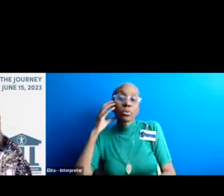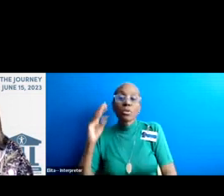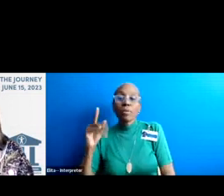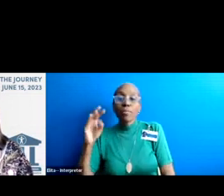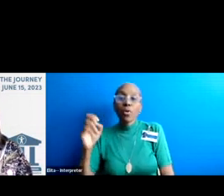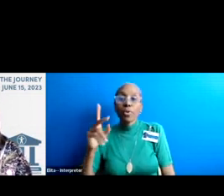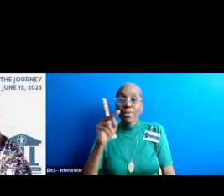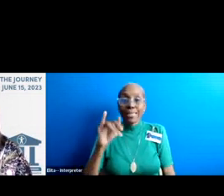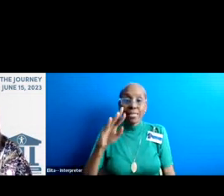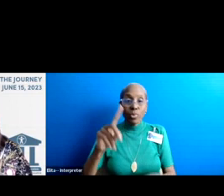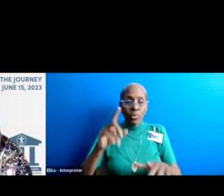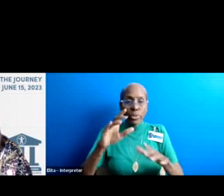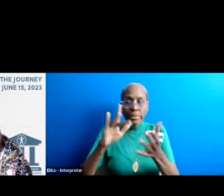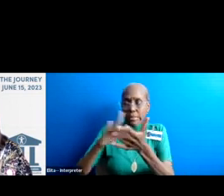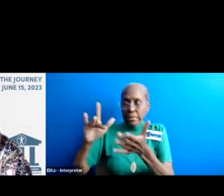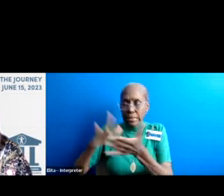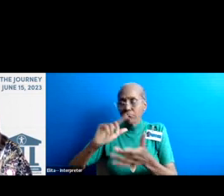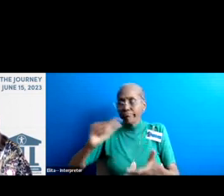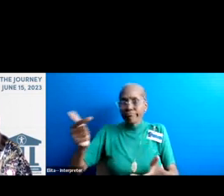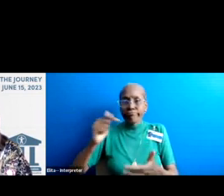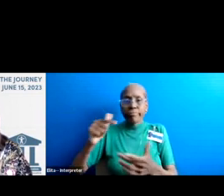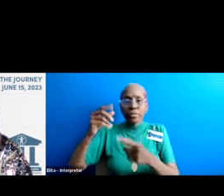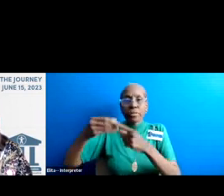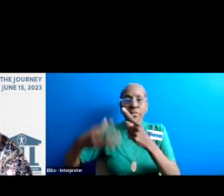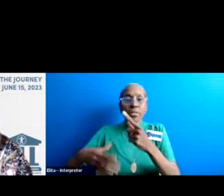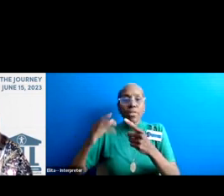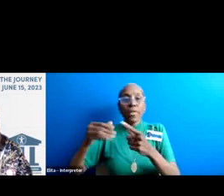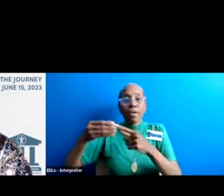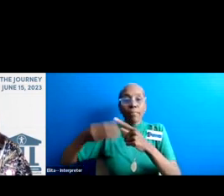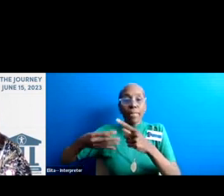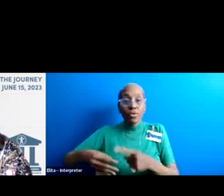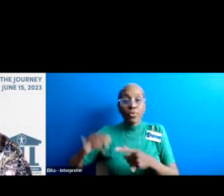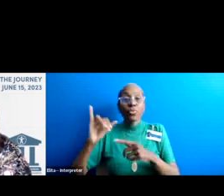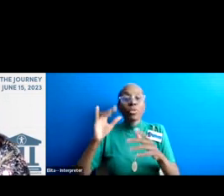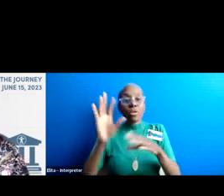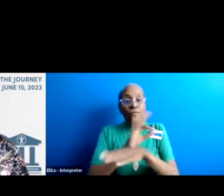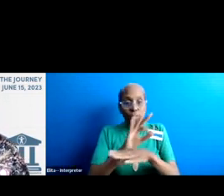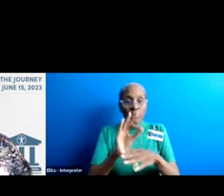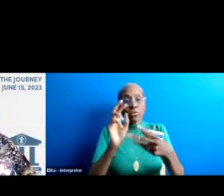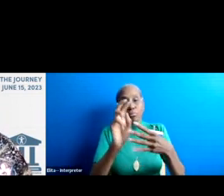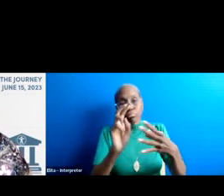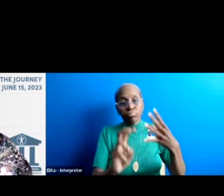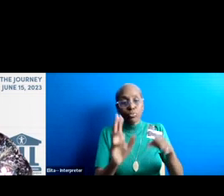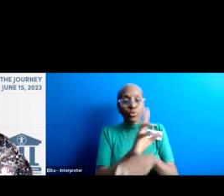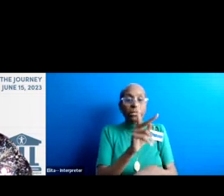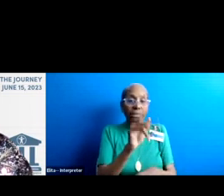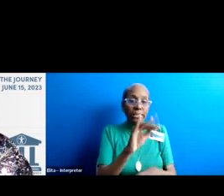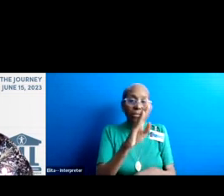use my keyboard and make sure that I can open this mobile menu and I can still function all of this with my